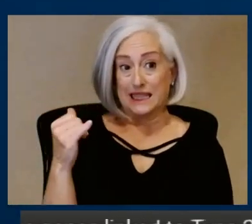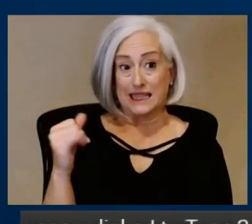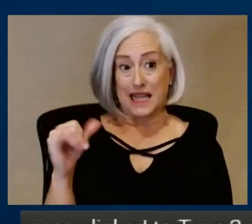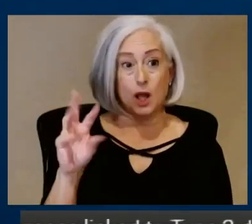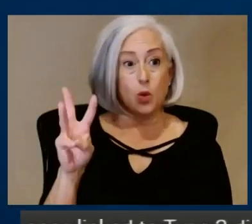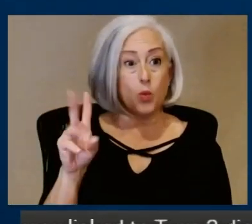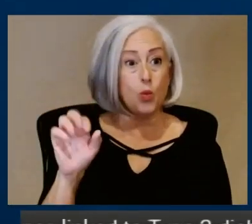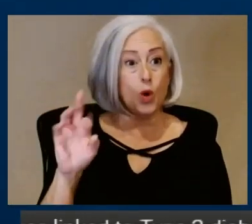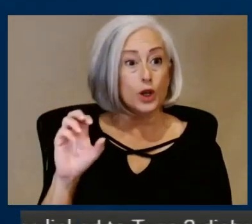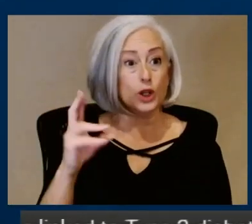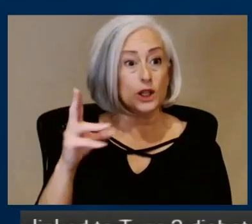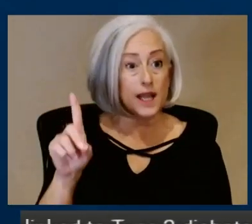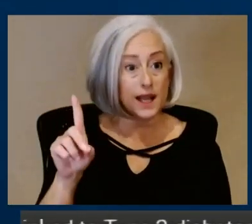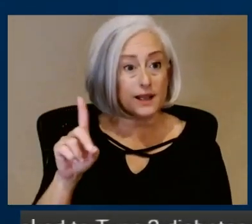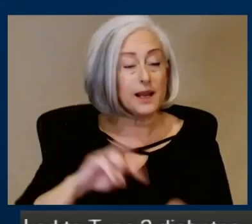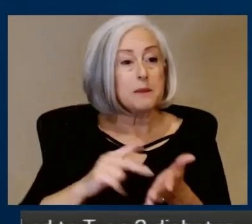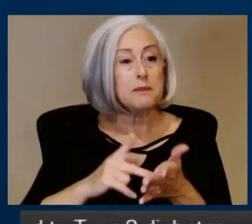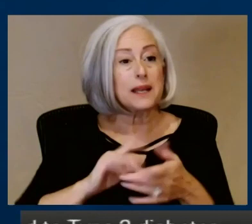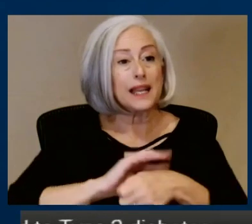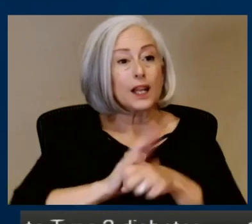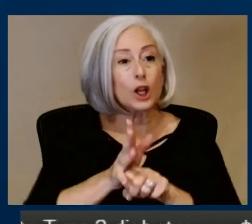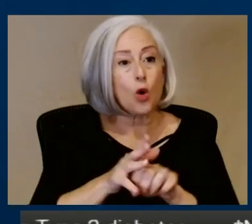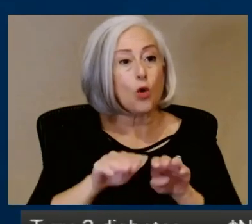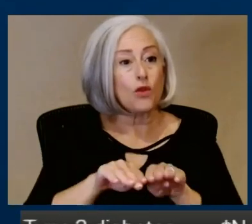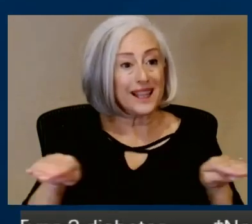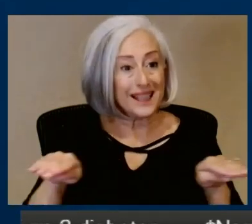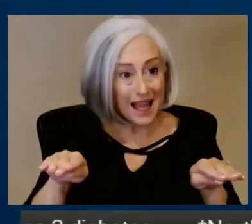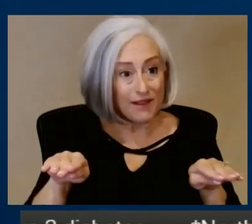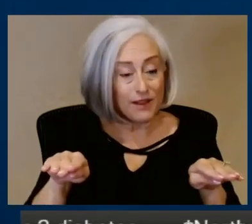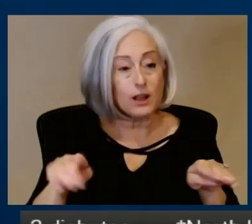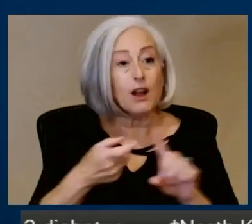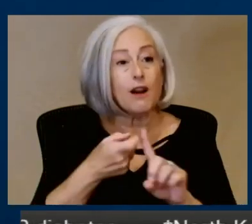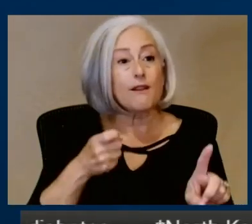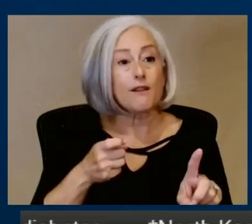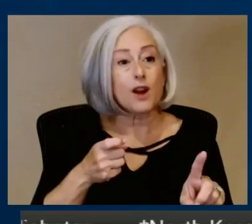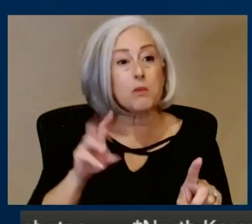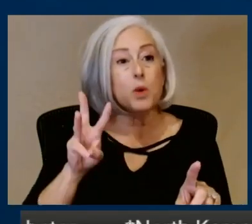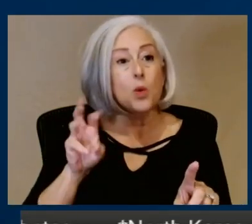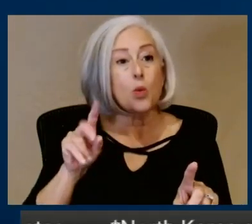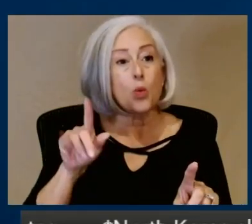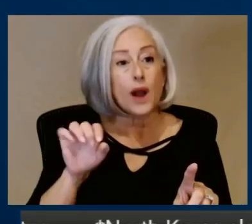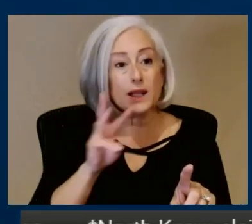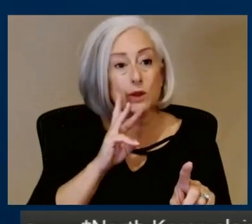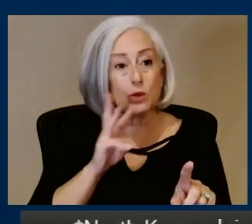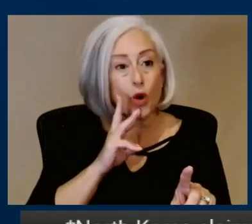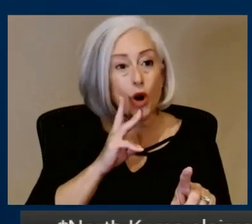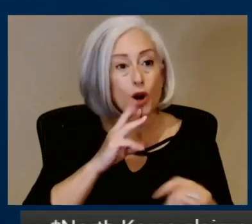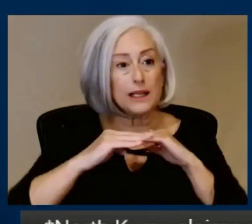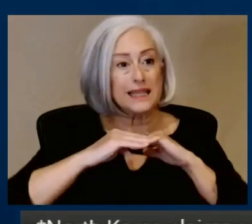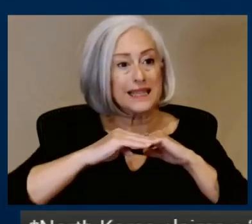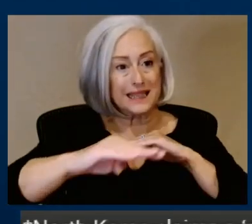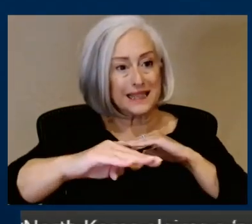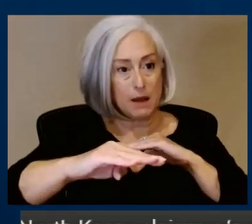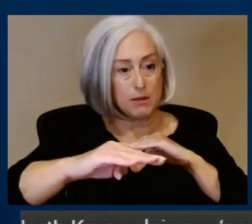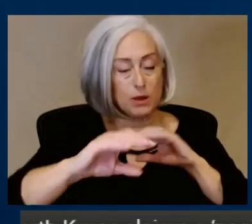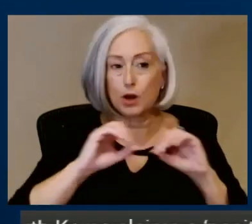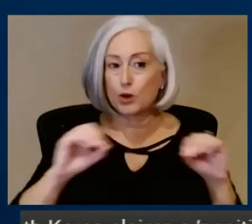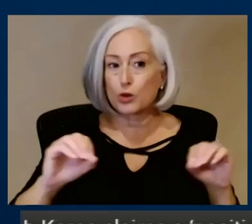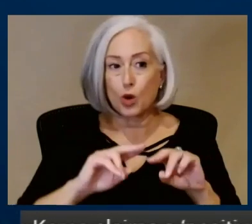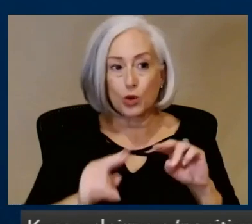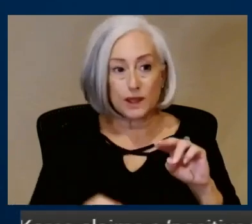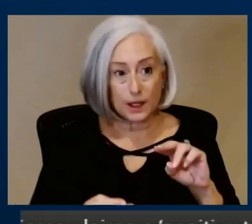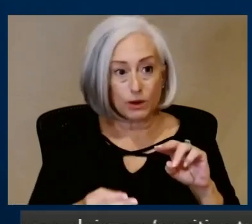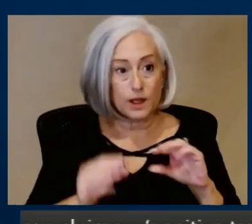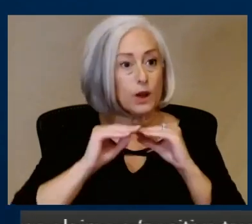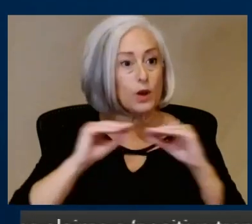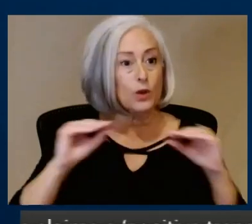that means is that the COVID levels in the wastewater are stable. They are not really increasing or decreasing. If you see a red, that means that